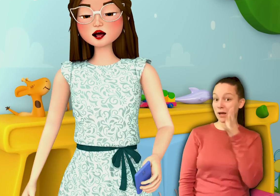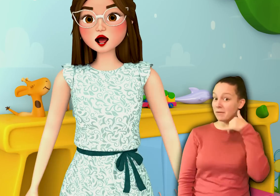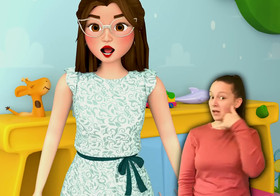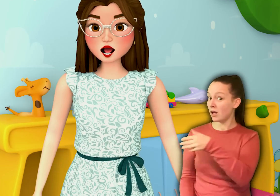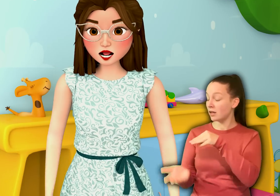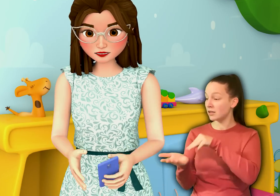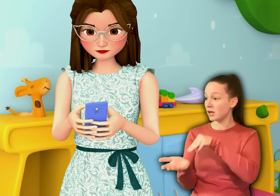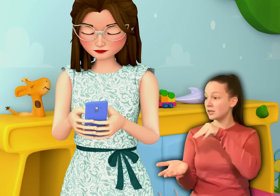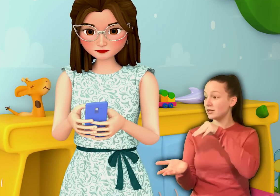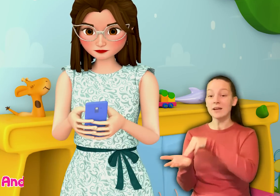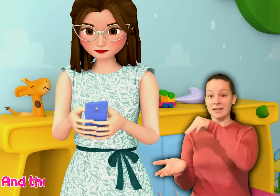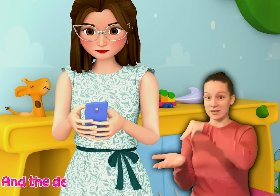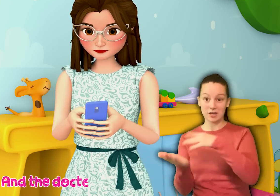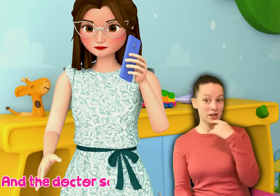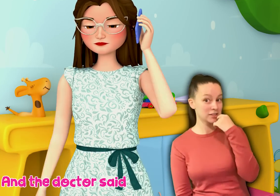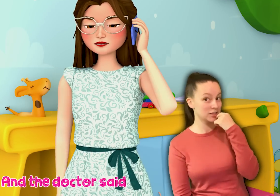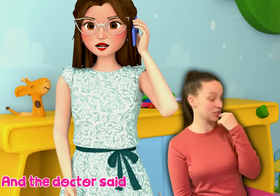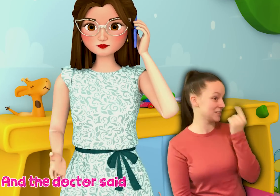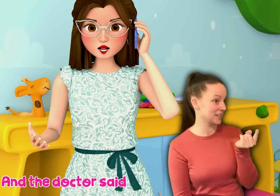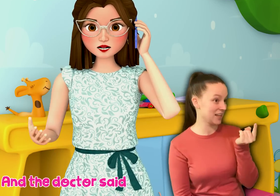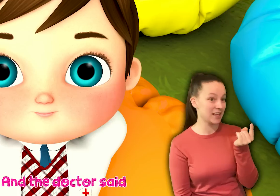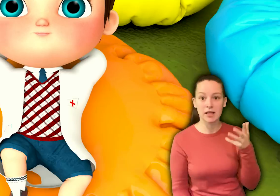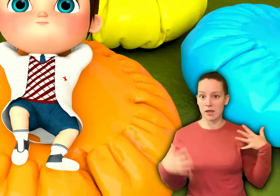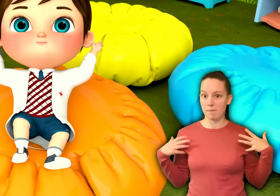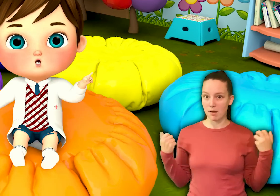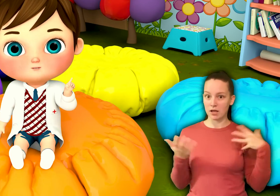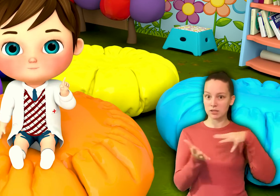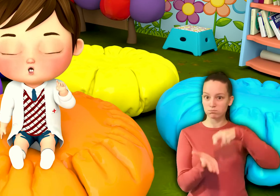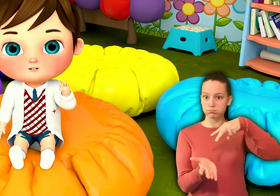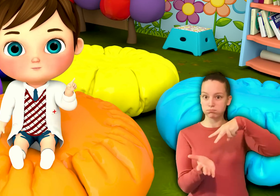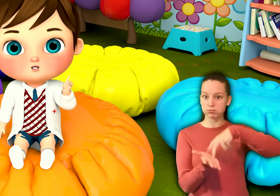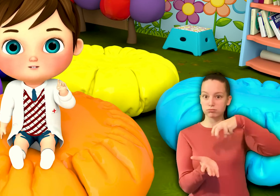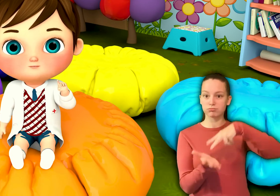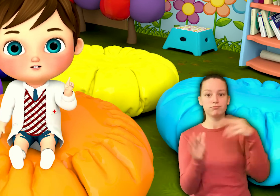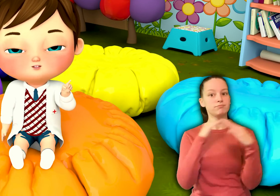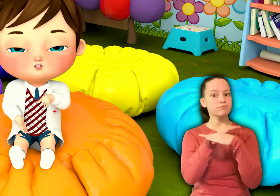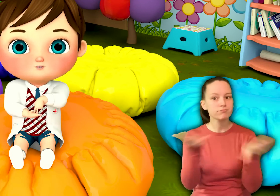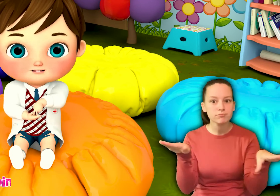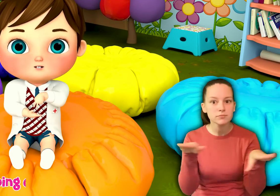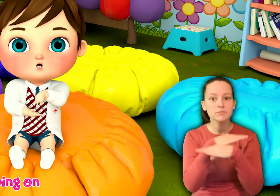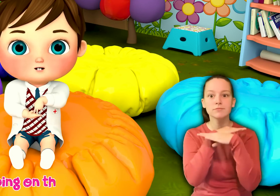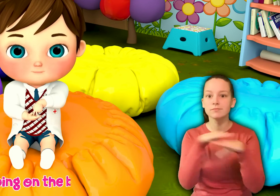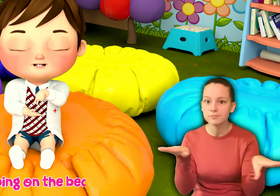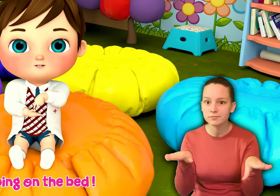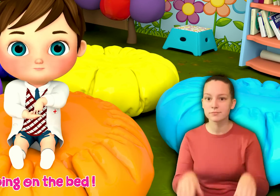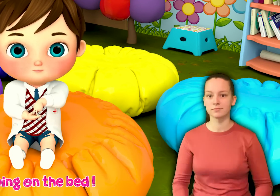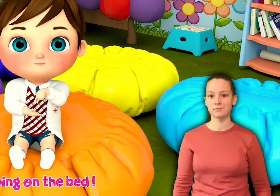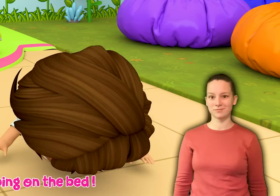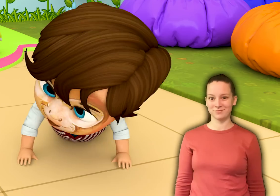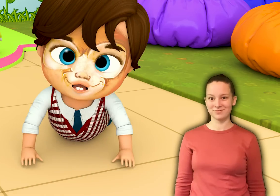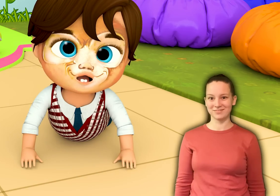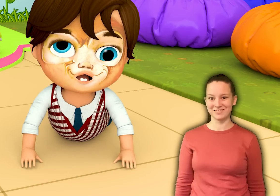head so mama called the doctor and the doctor said no more monkeys jumping on